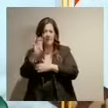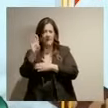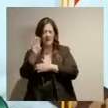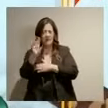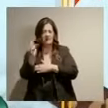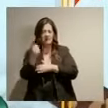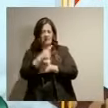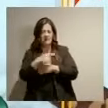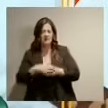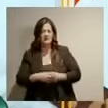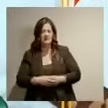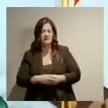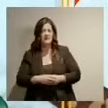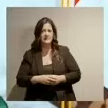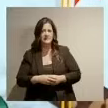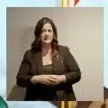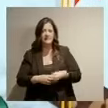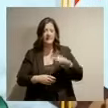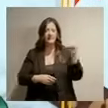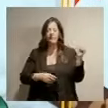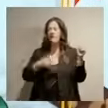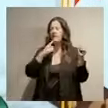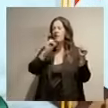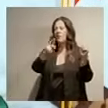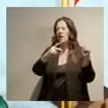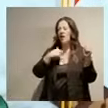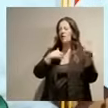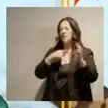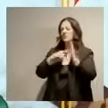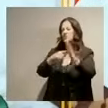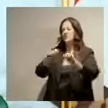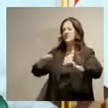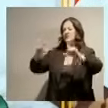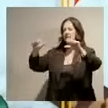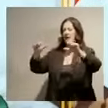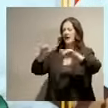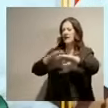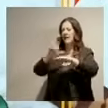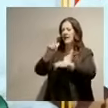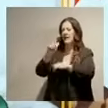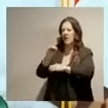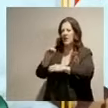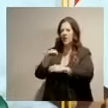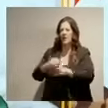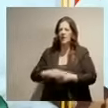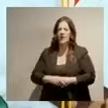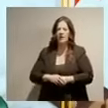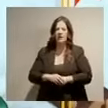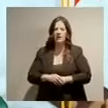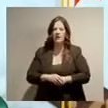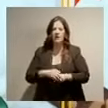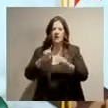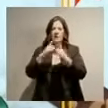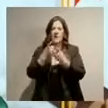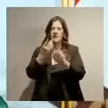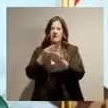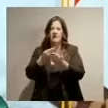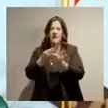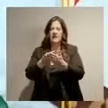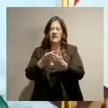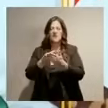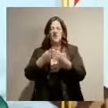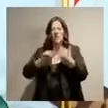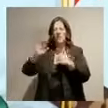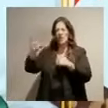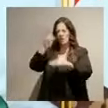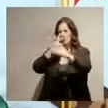And we got a slide here. We can get it up on the LAO and the DOF, which Department of Finance projections.